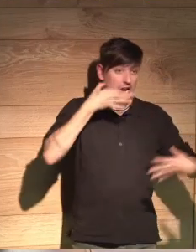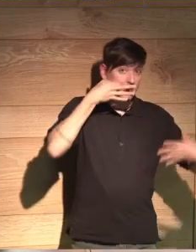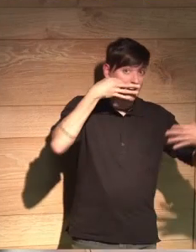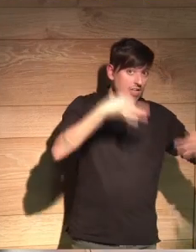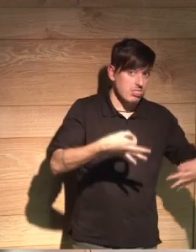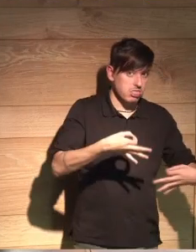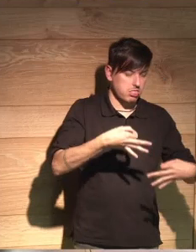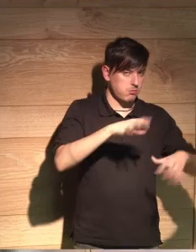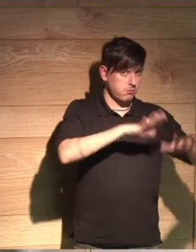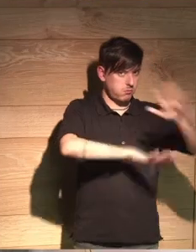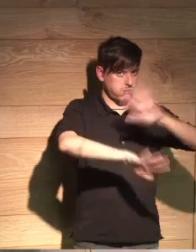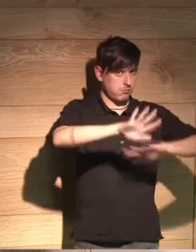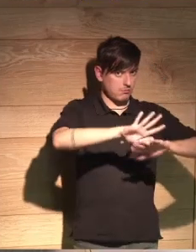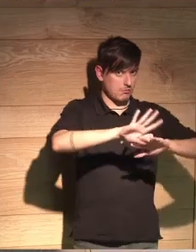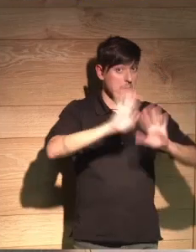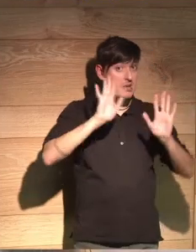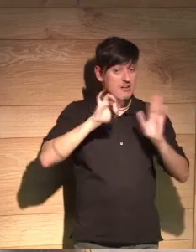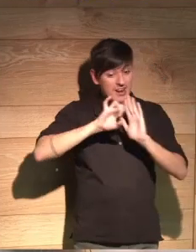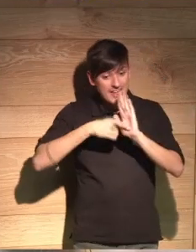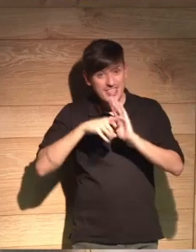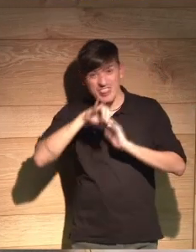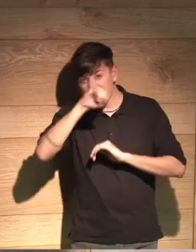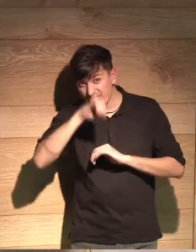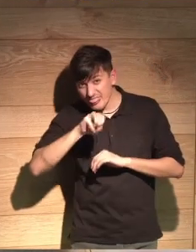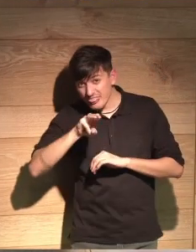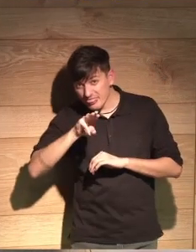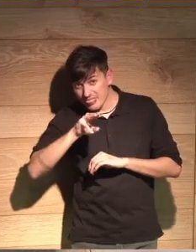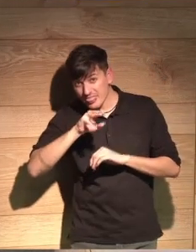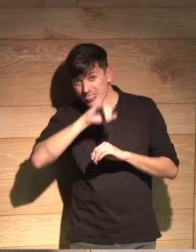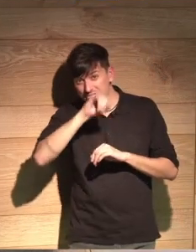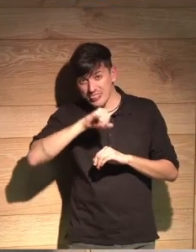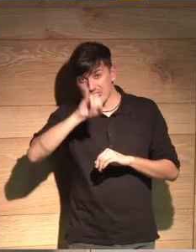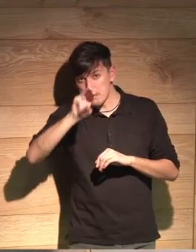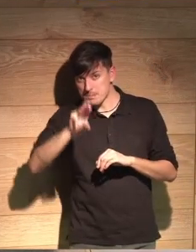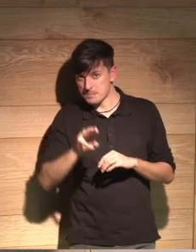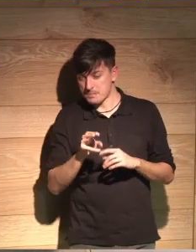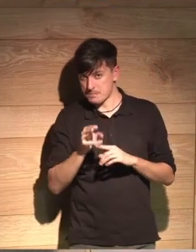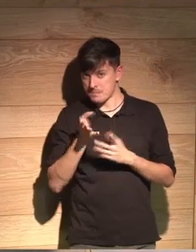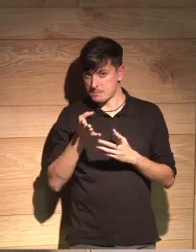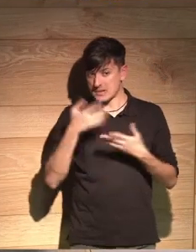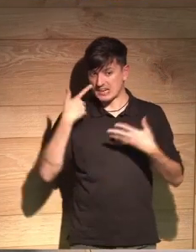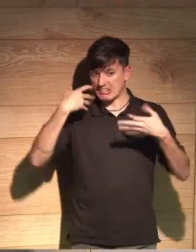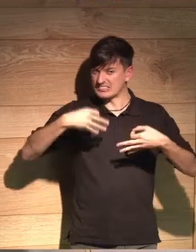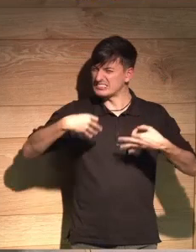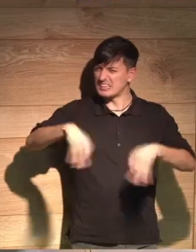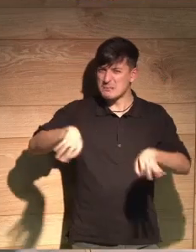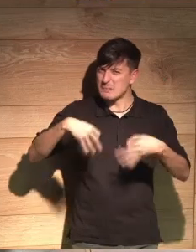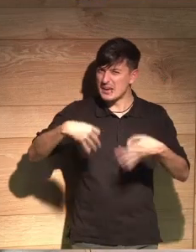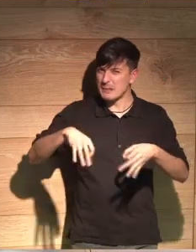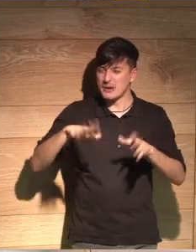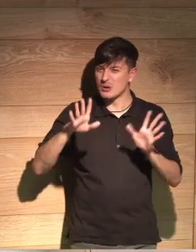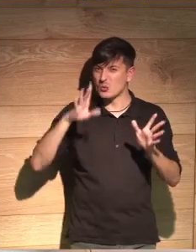simple models of a very complex reality, but in the case of zip law, there's a very simple